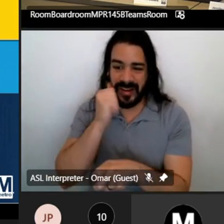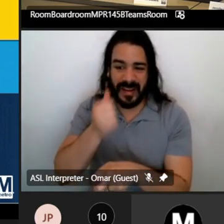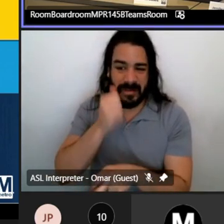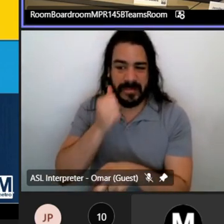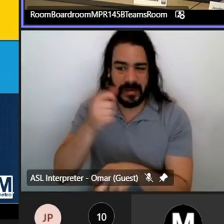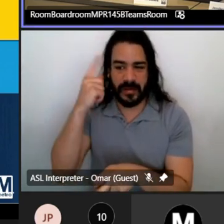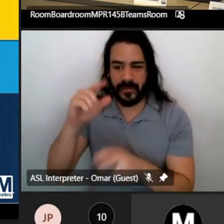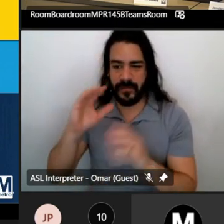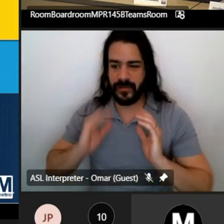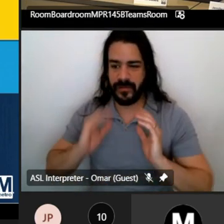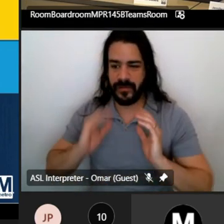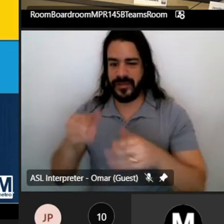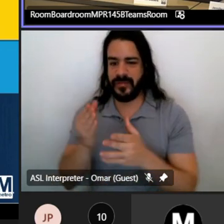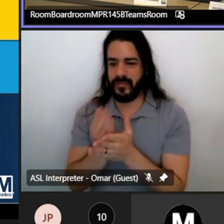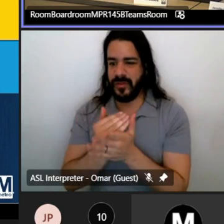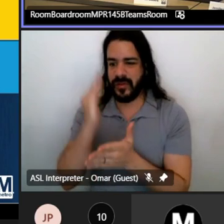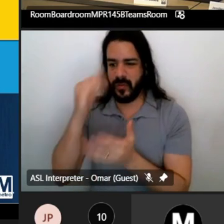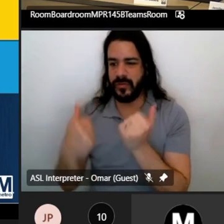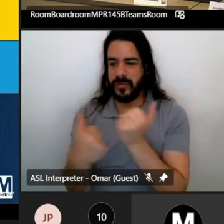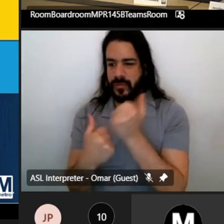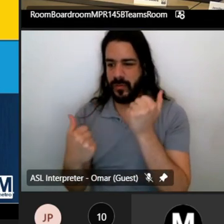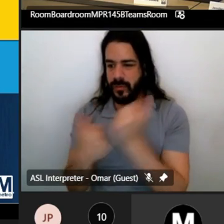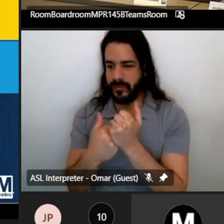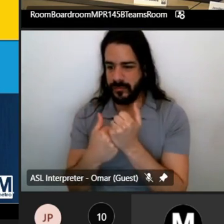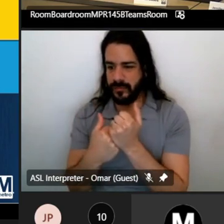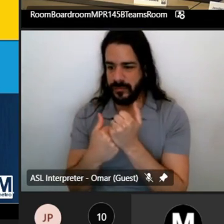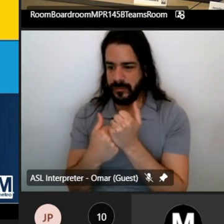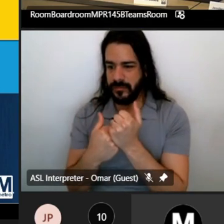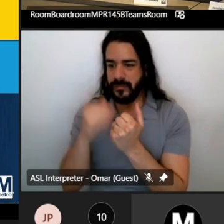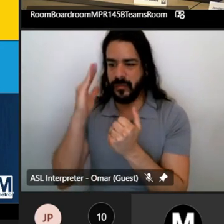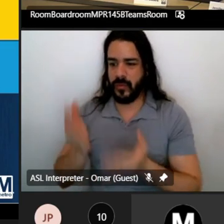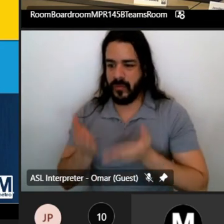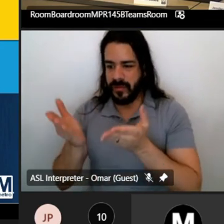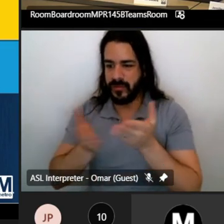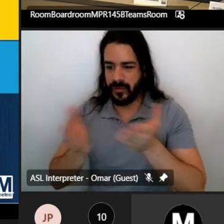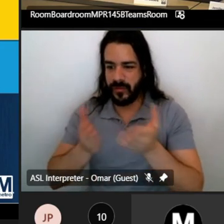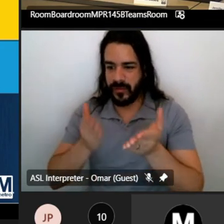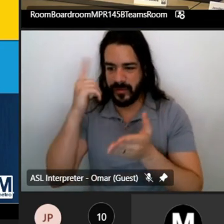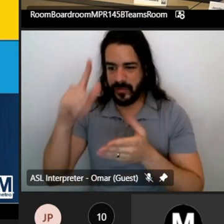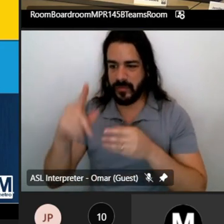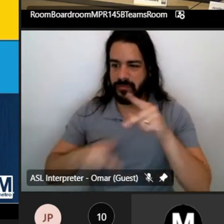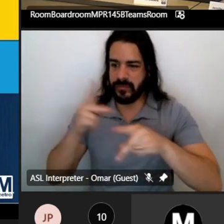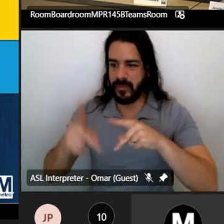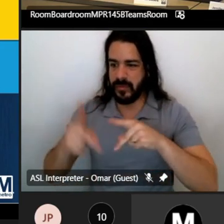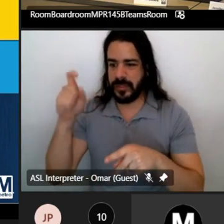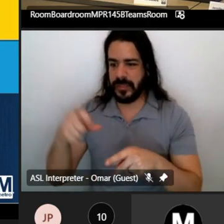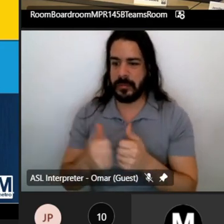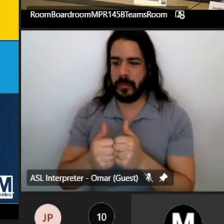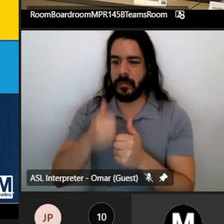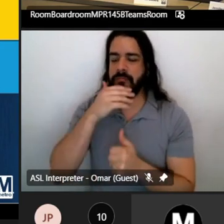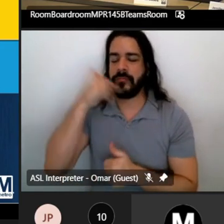hard every day for our customers, and this budget further supports providing better service to the people who need us most.